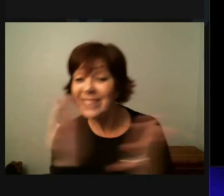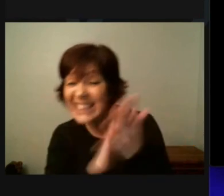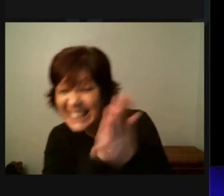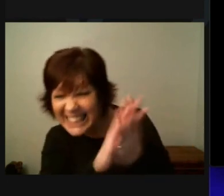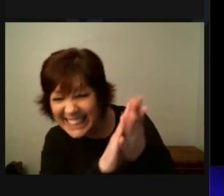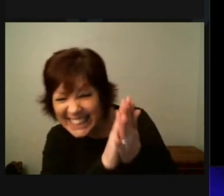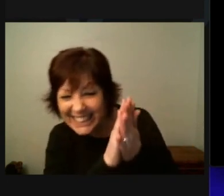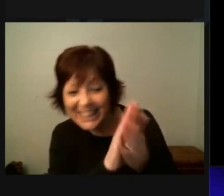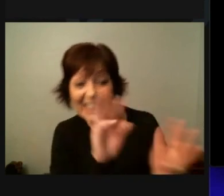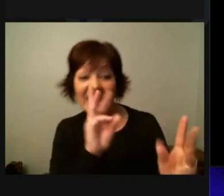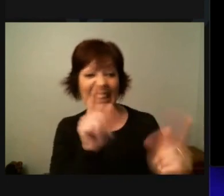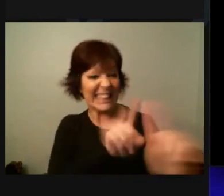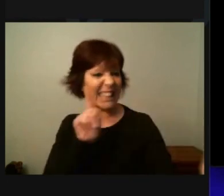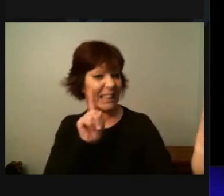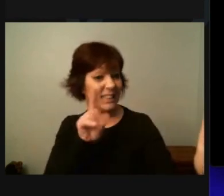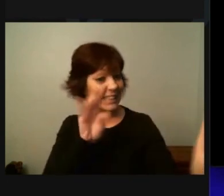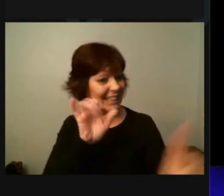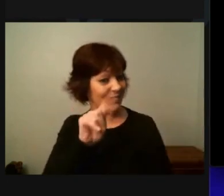sanitizer. 6 feet.